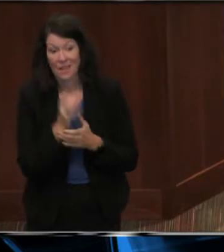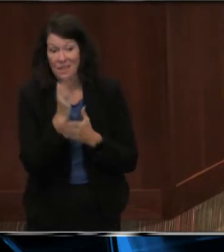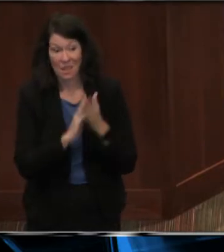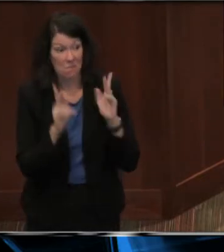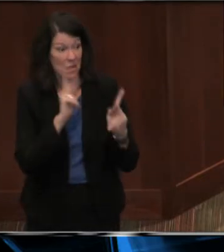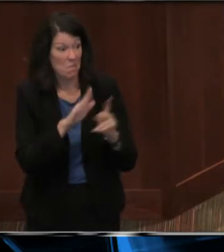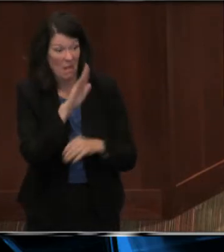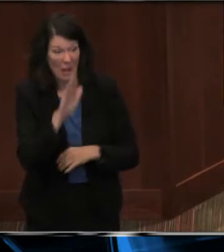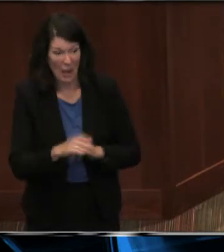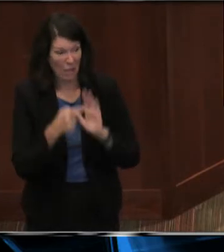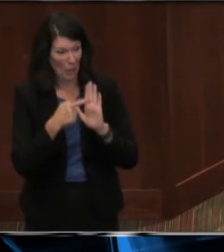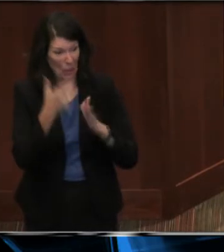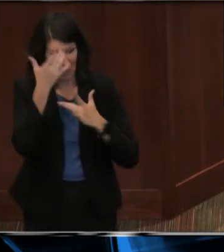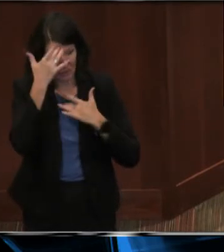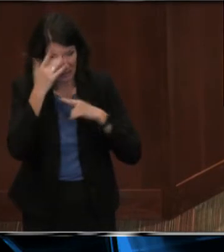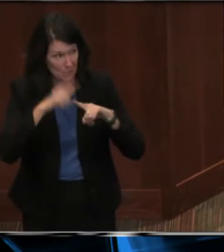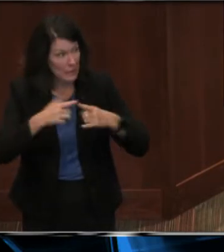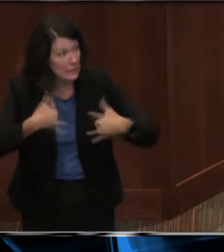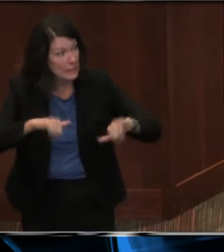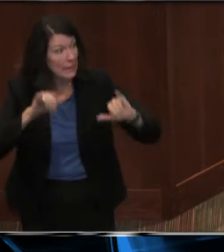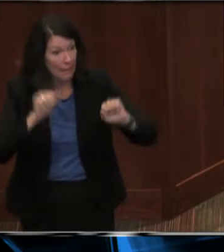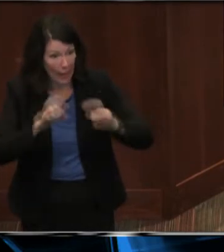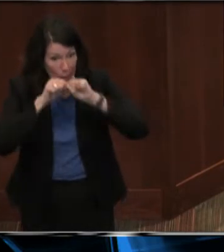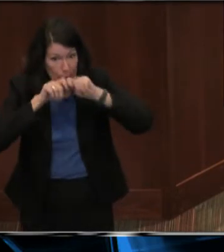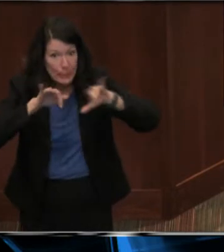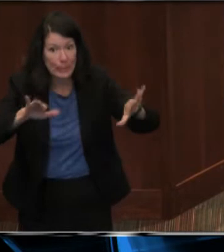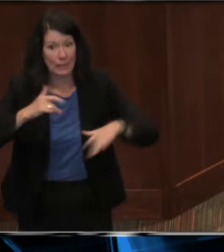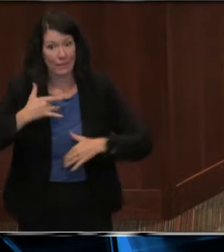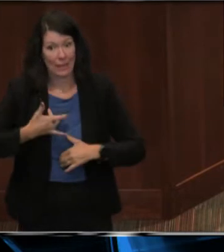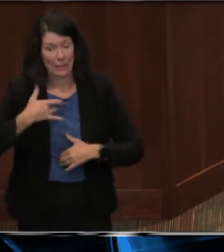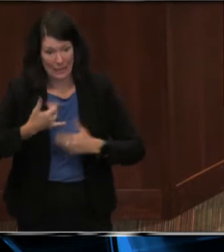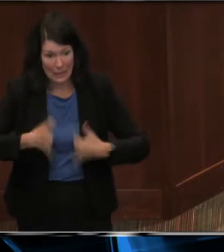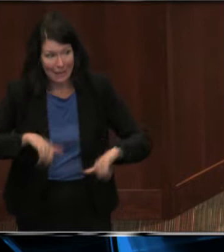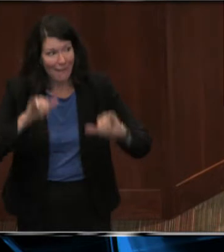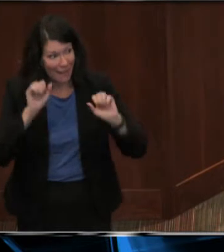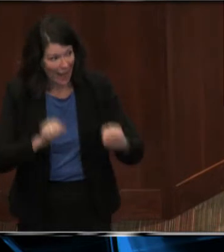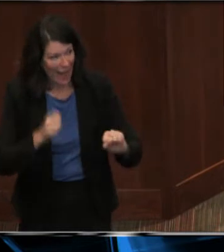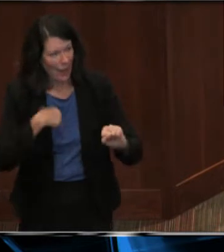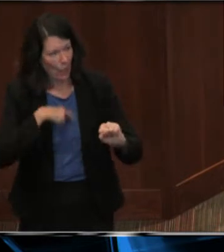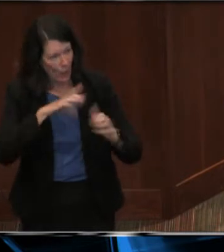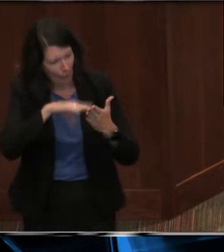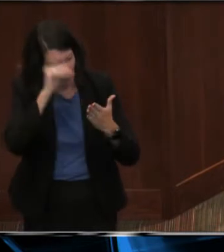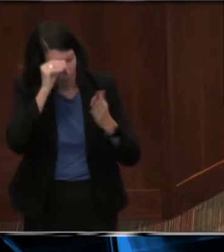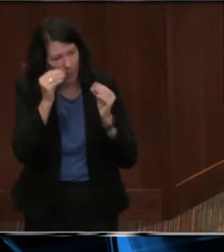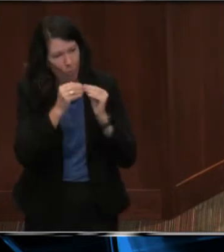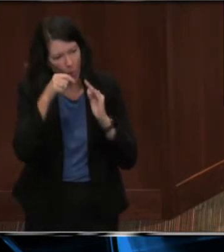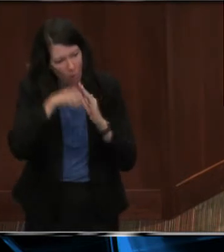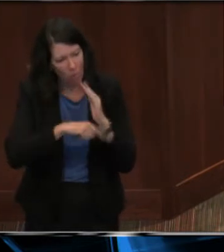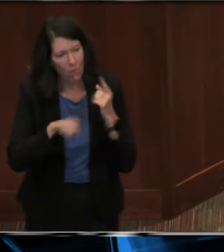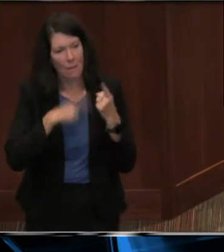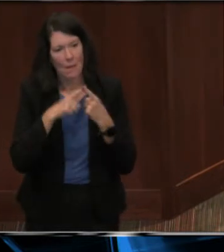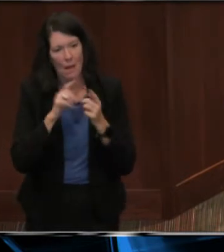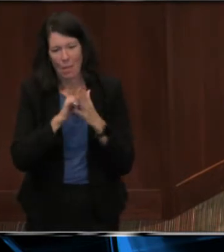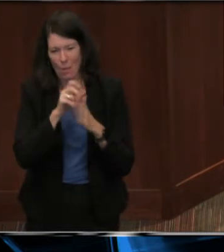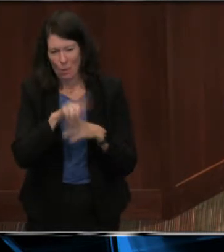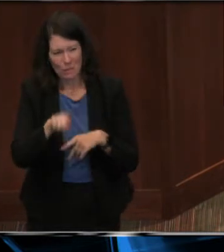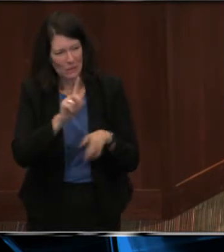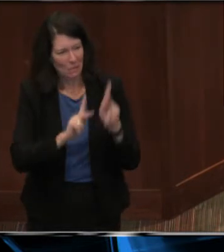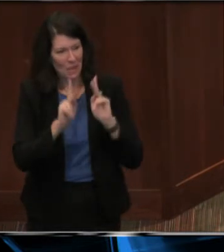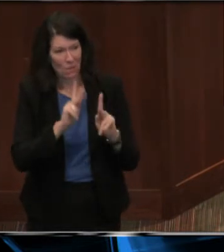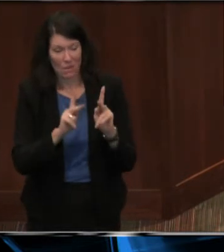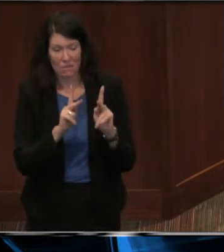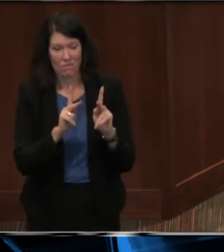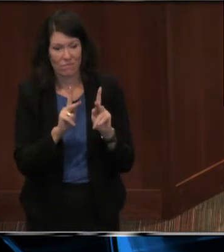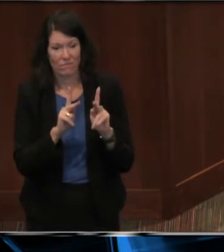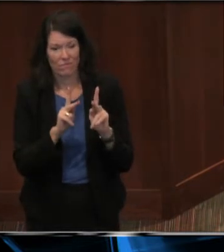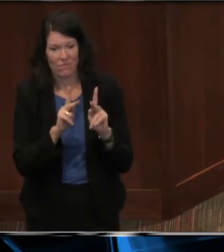develop symptoms but can still be infectious. And we are still beginning to understand that more fully. And really at this point,